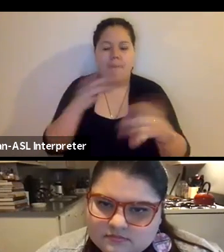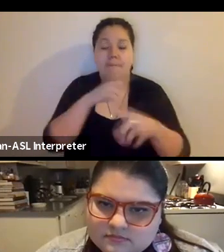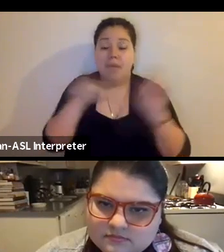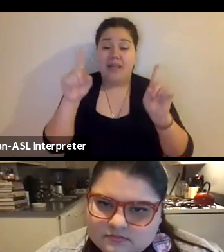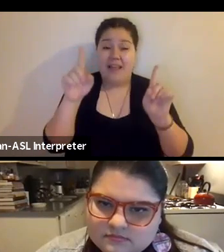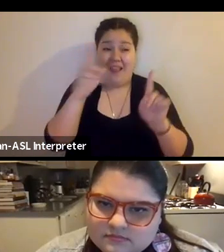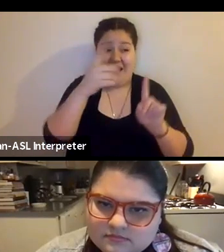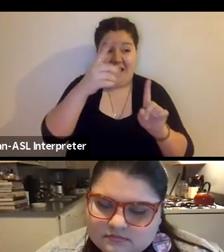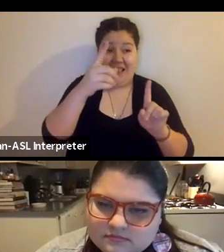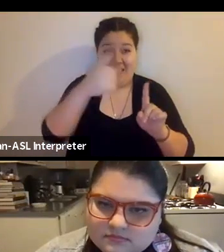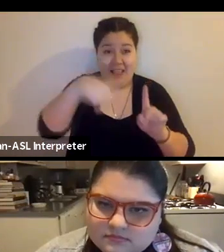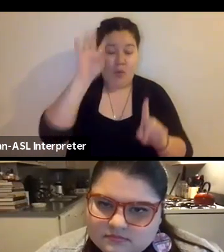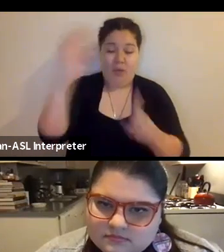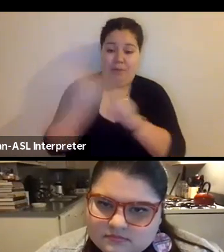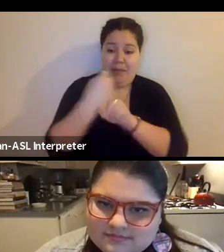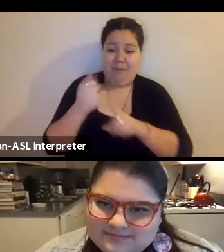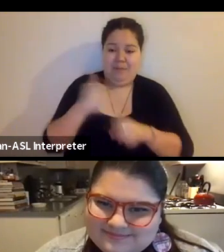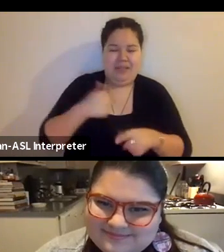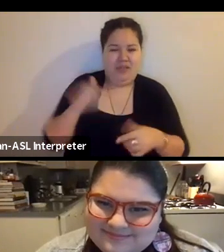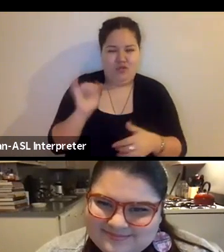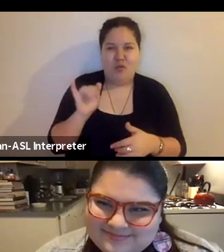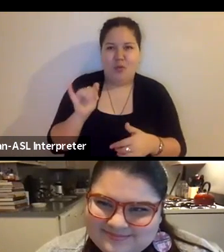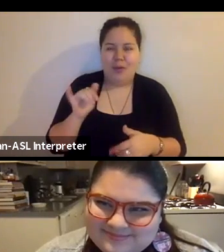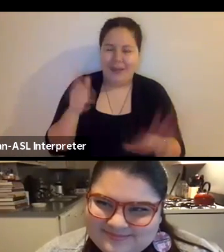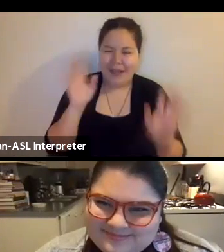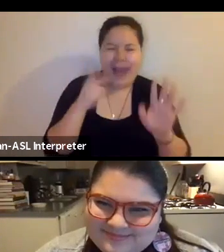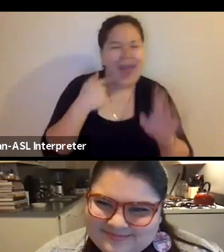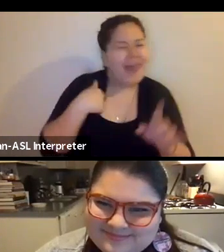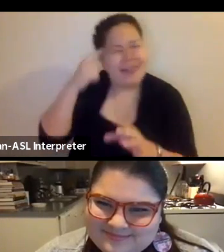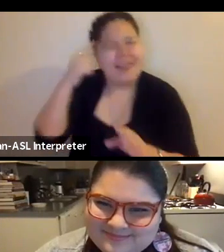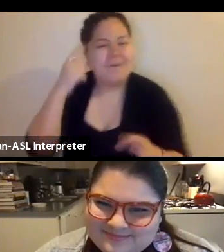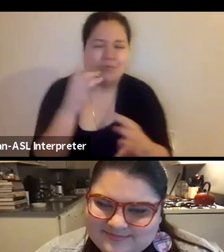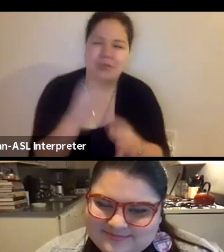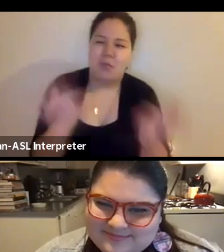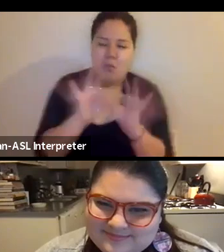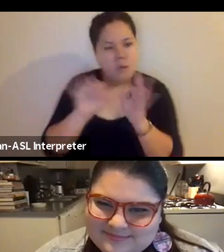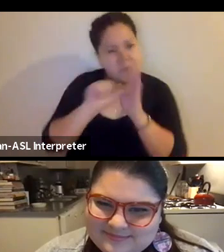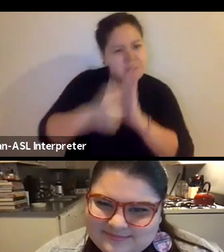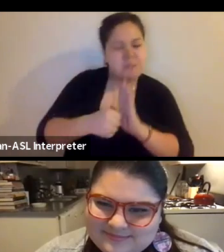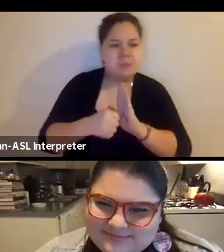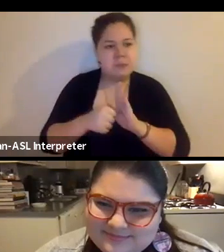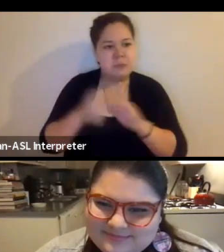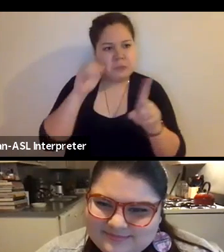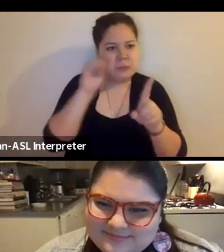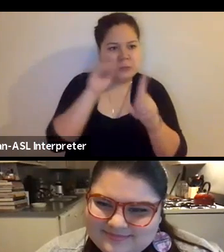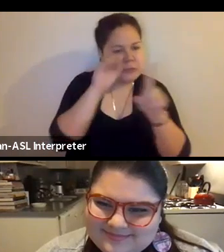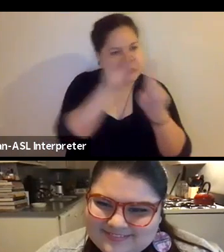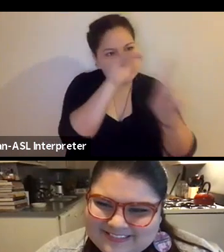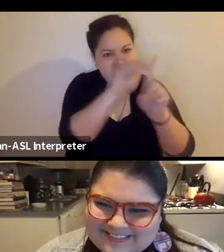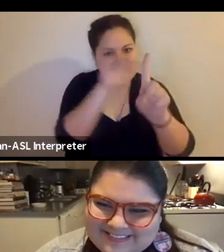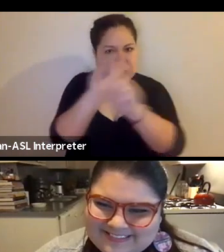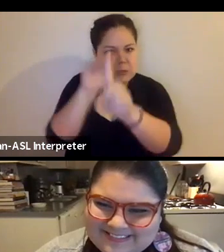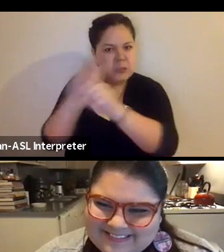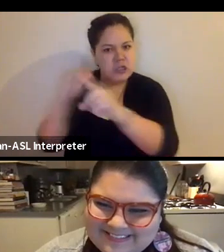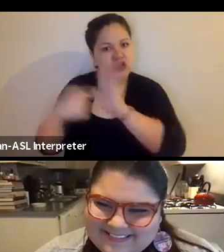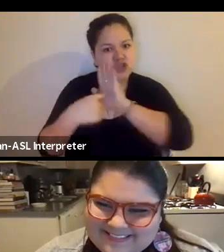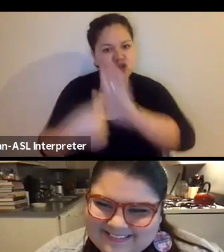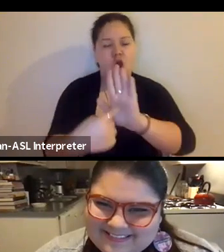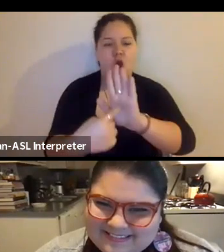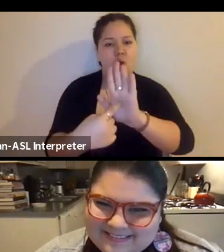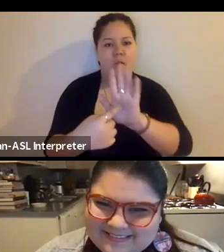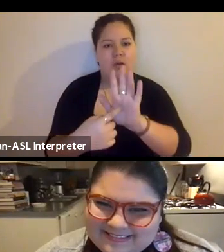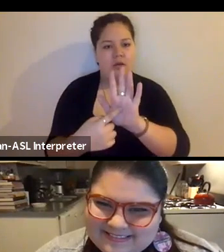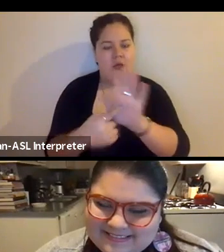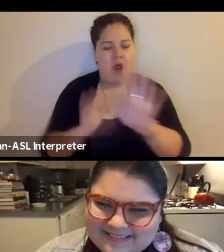this practice even more. But we should keep having our beautiful, more intellectual, deep, heady conversations. They are